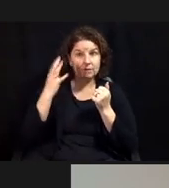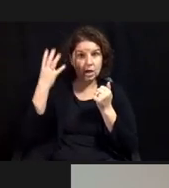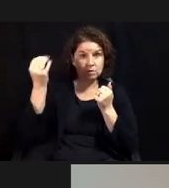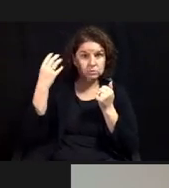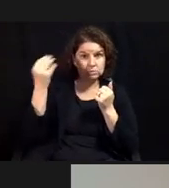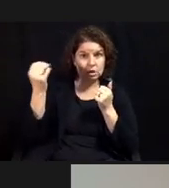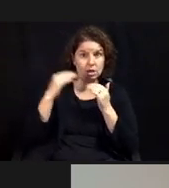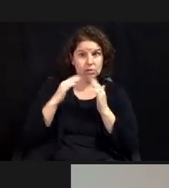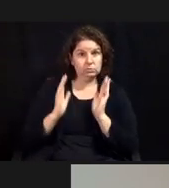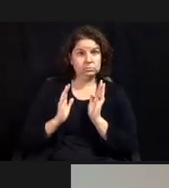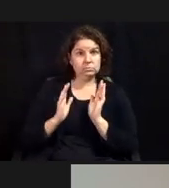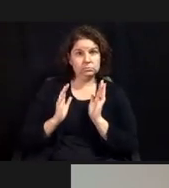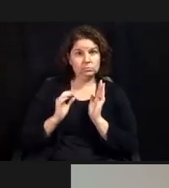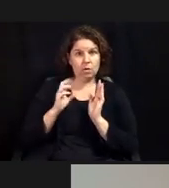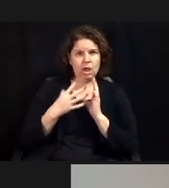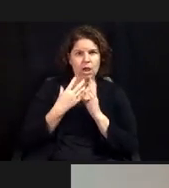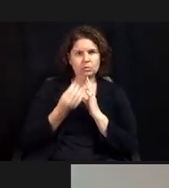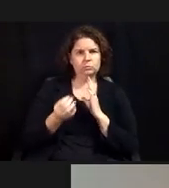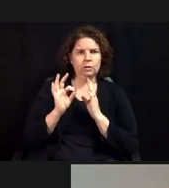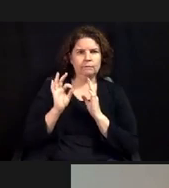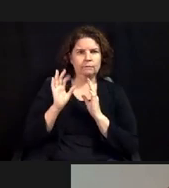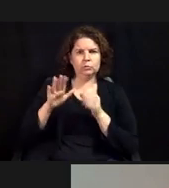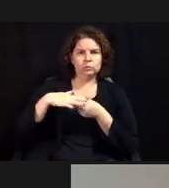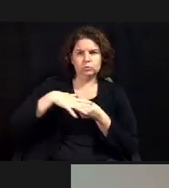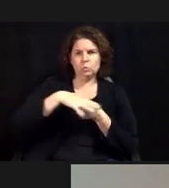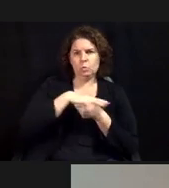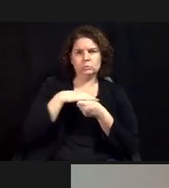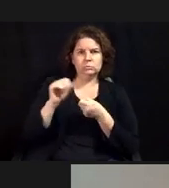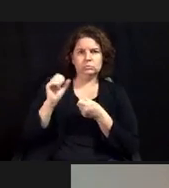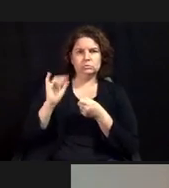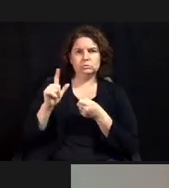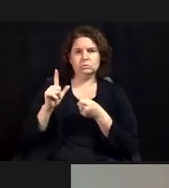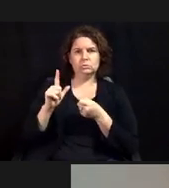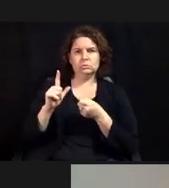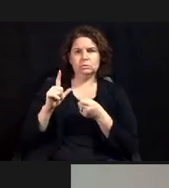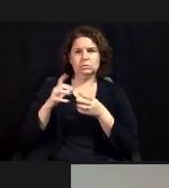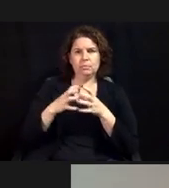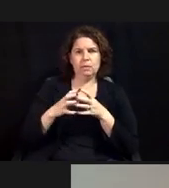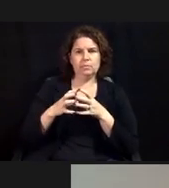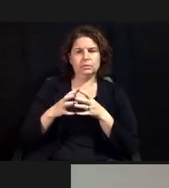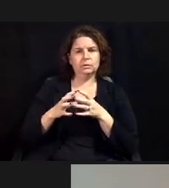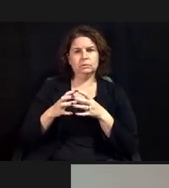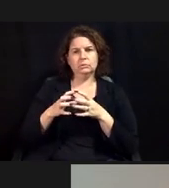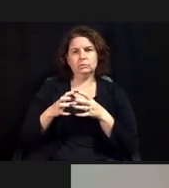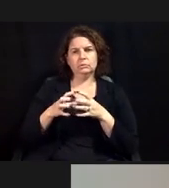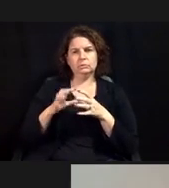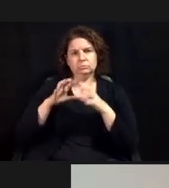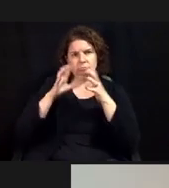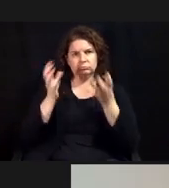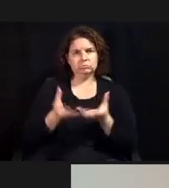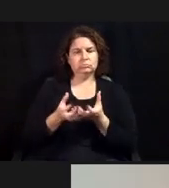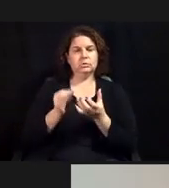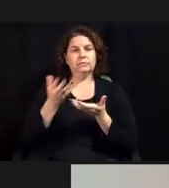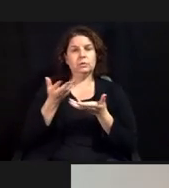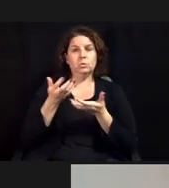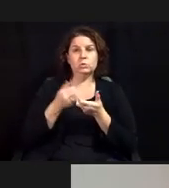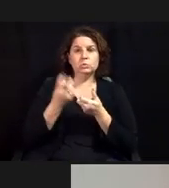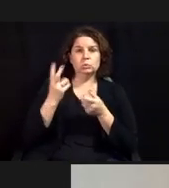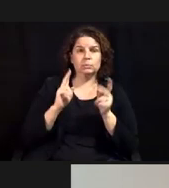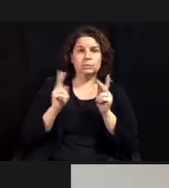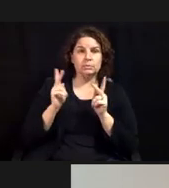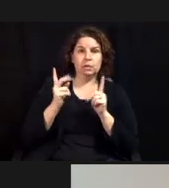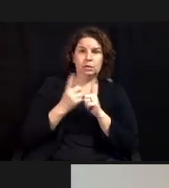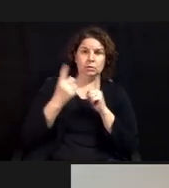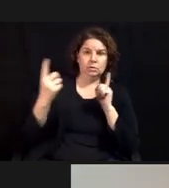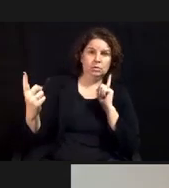let's say you're visiting with, I don't know, 2 people, you're social distancing, you're outside. Is it necessary to